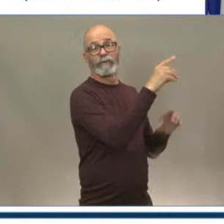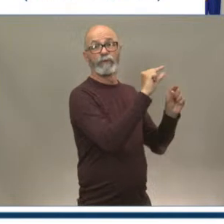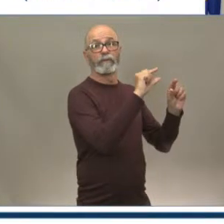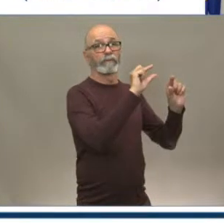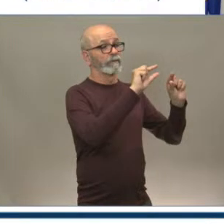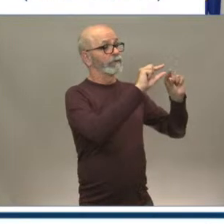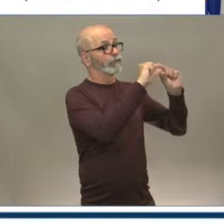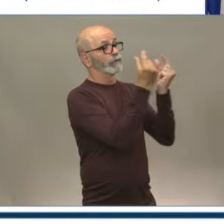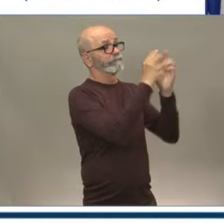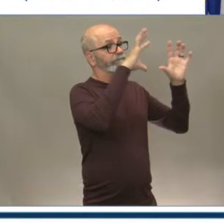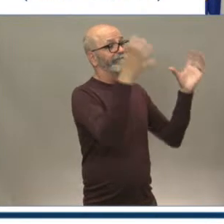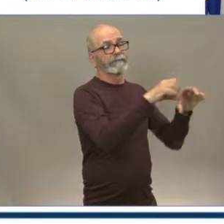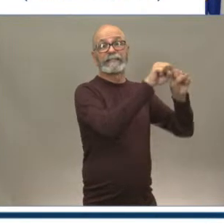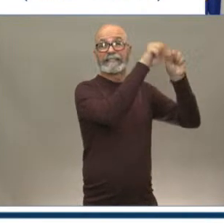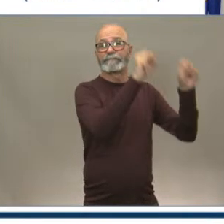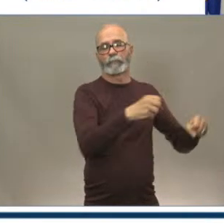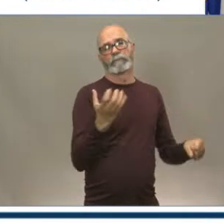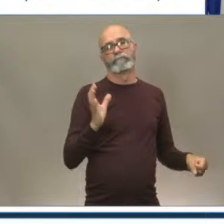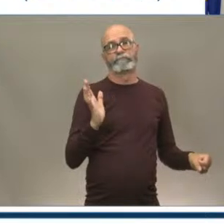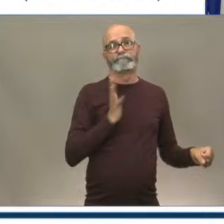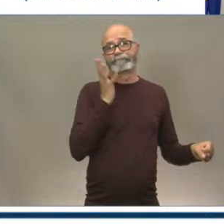Nabal.